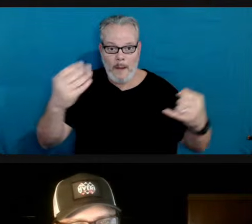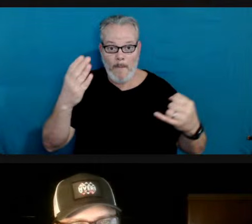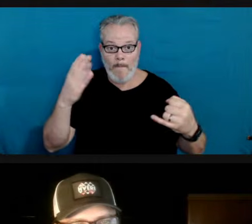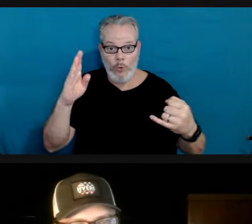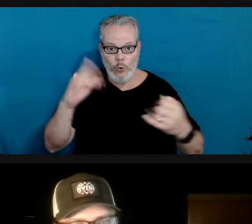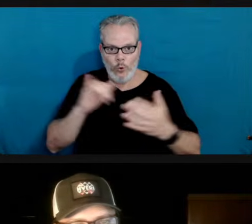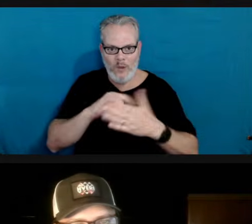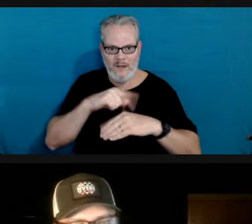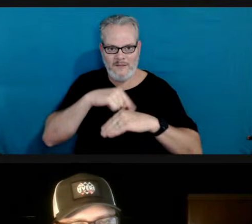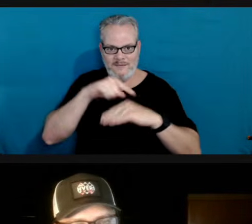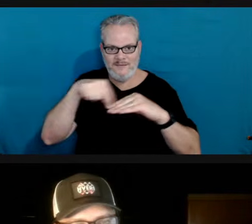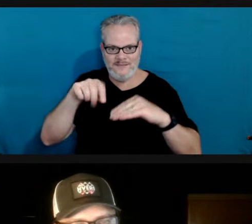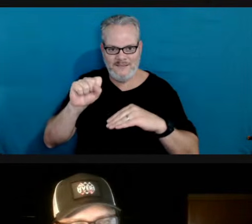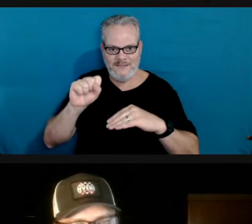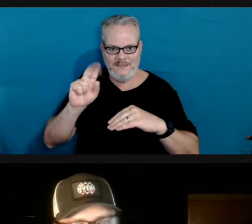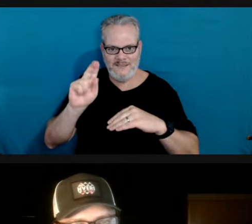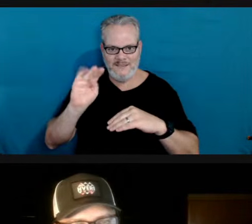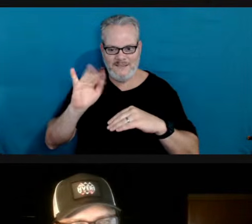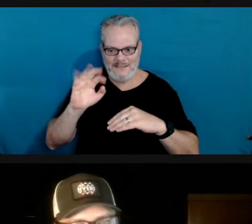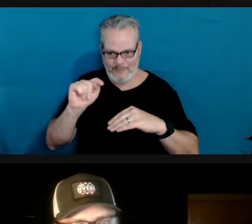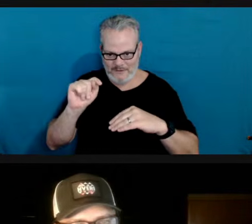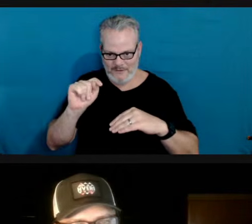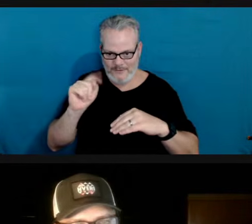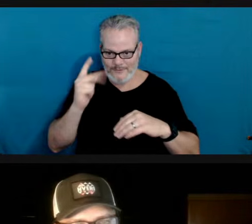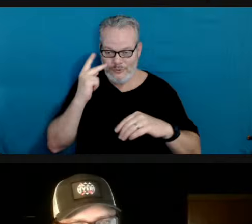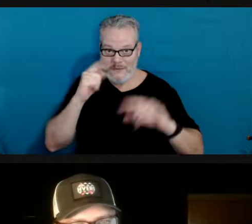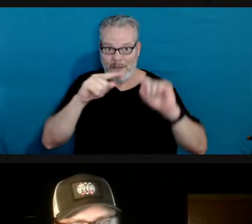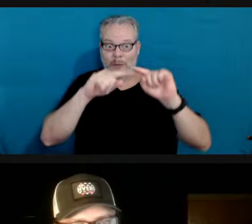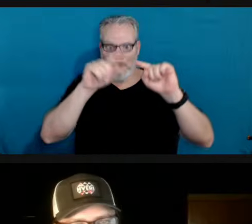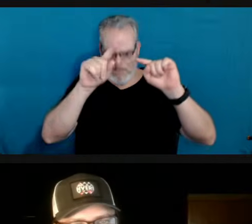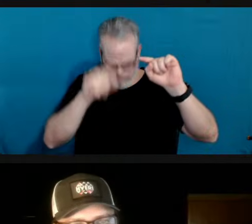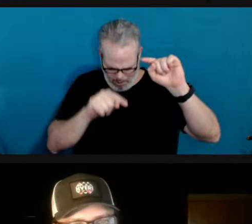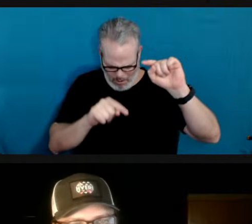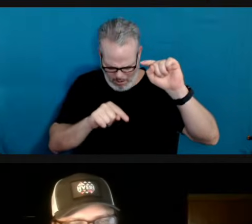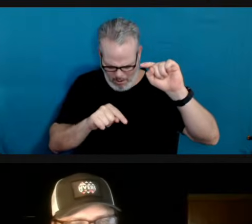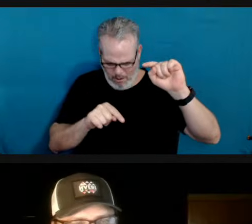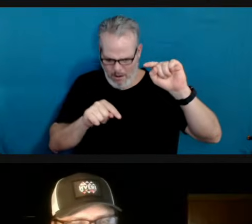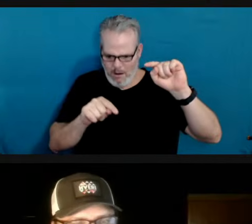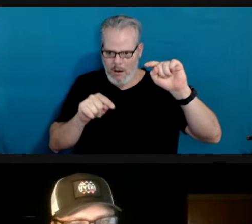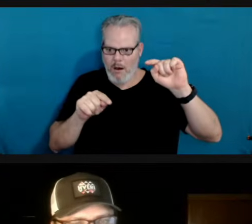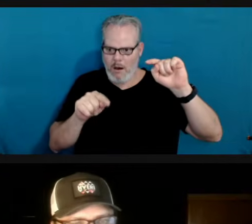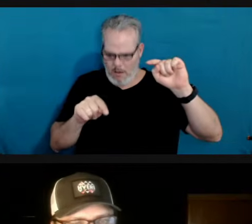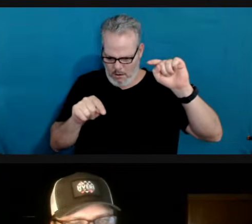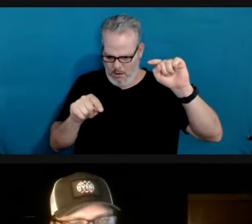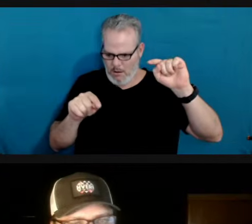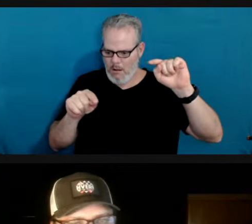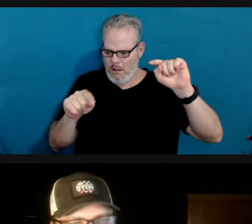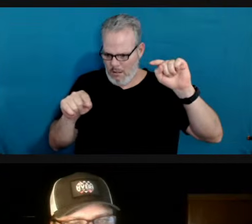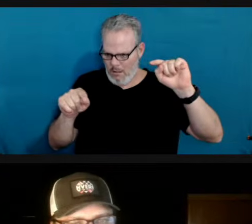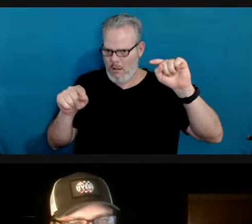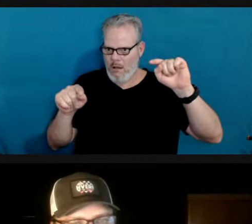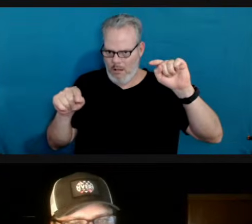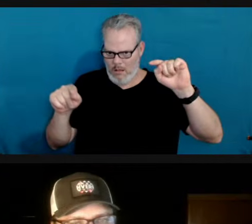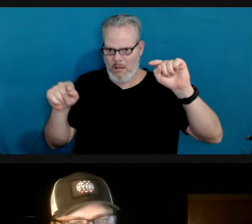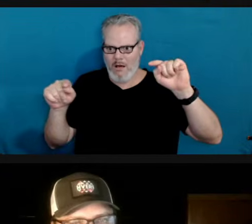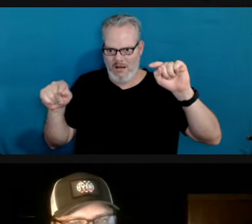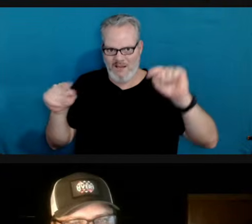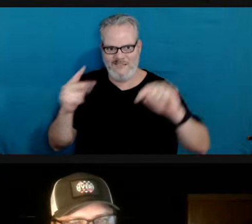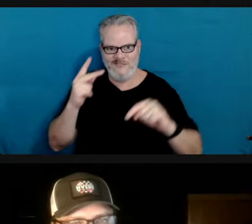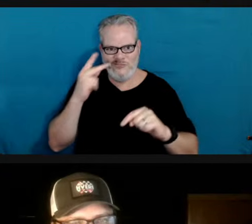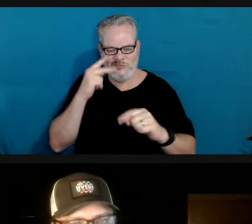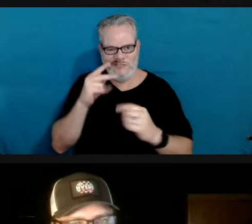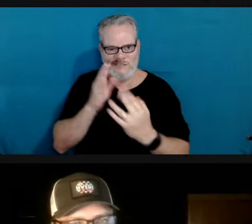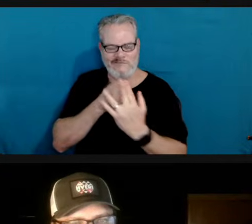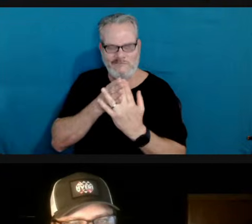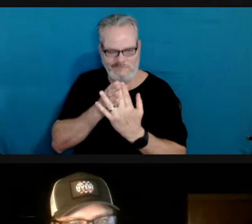episode 43 is followed by the expected recovery post episode 43, and you can see this interruption, this deviation